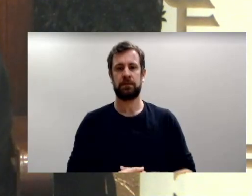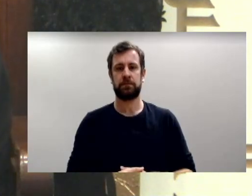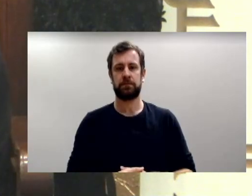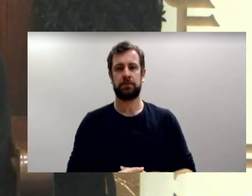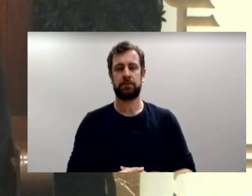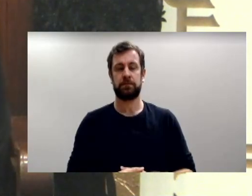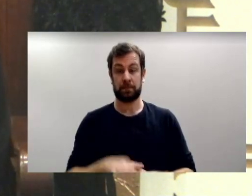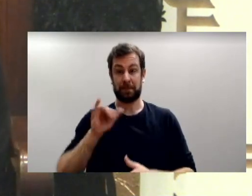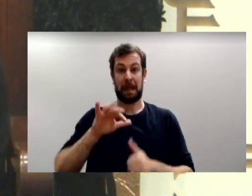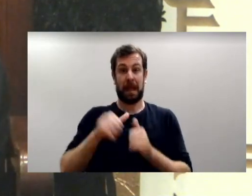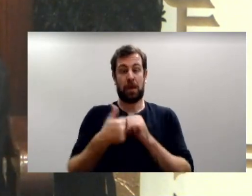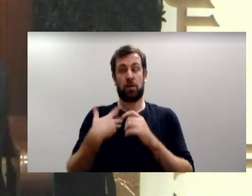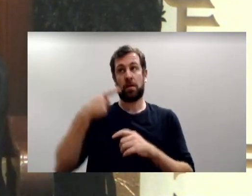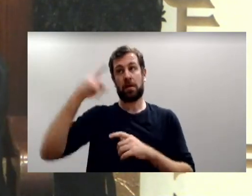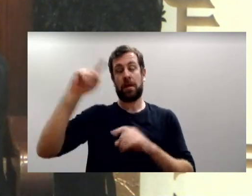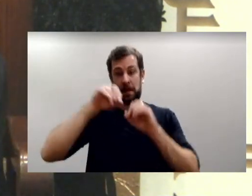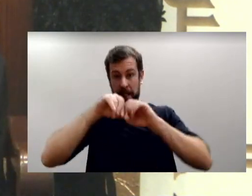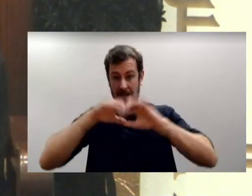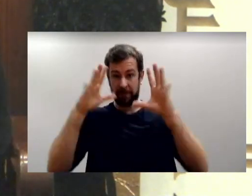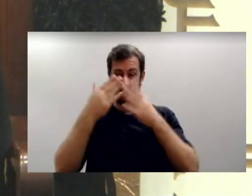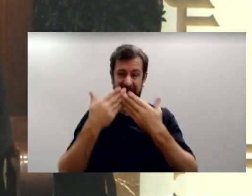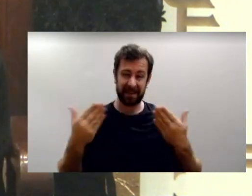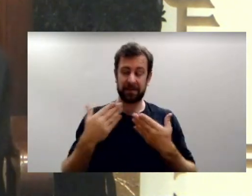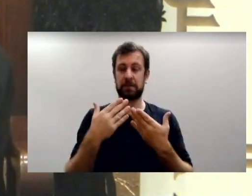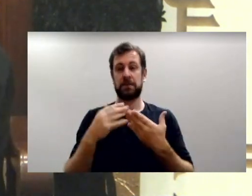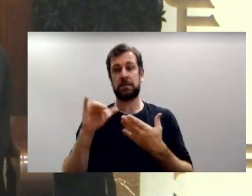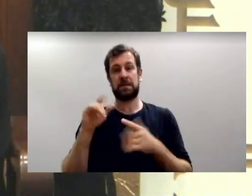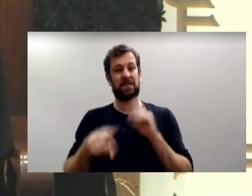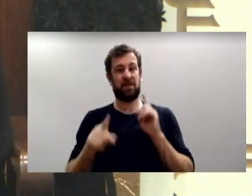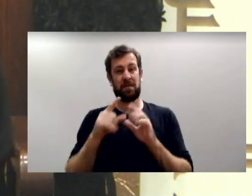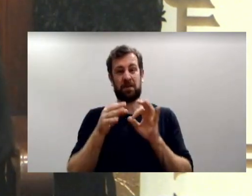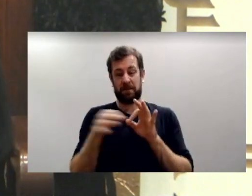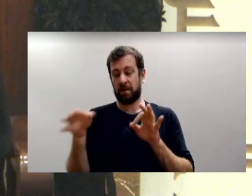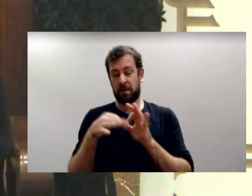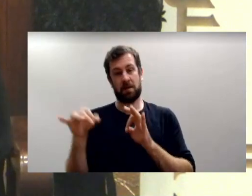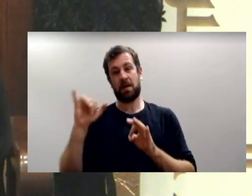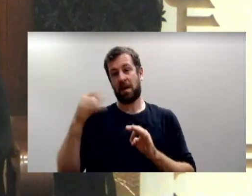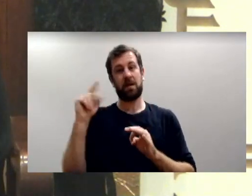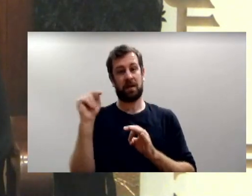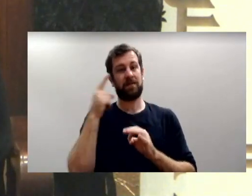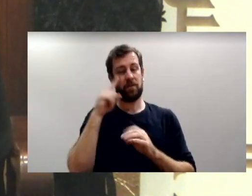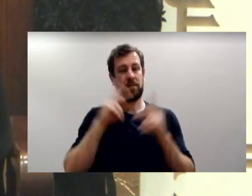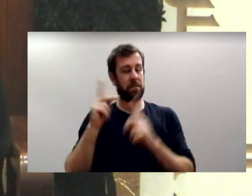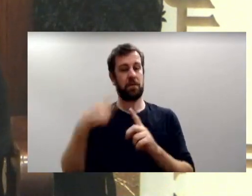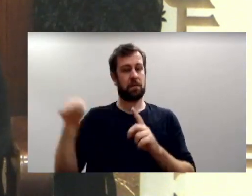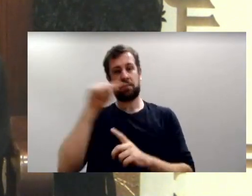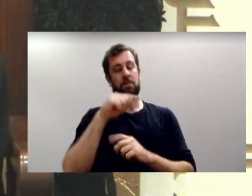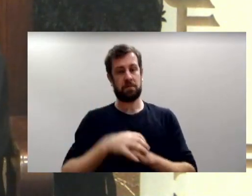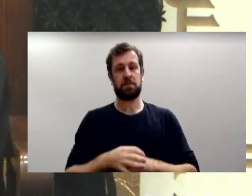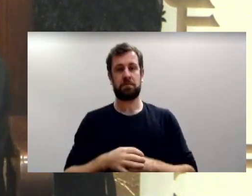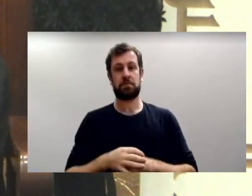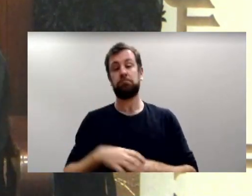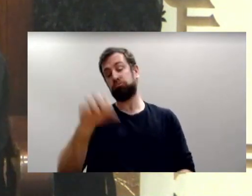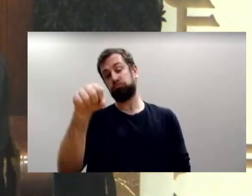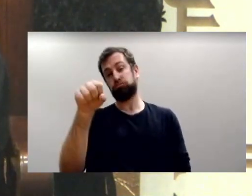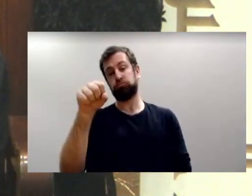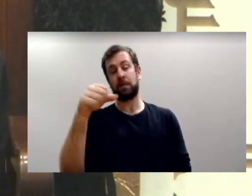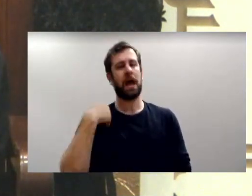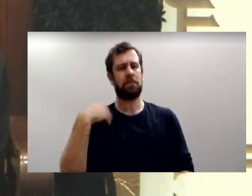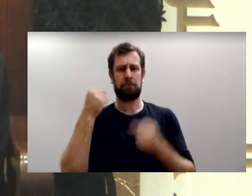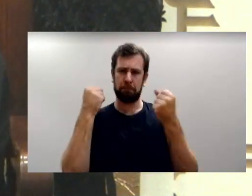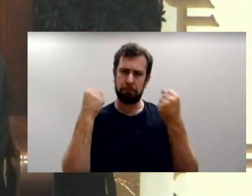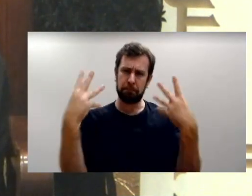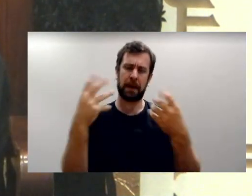how Allah subhanahu wa ta'ala clarifies the ayat, his ayat for the people. So yes, there are many, many verses